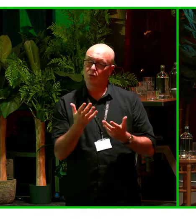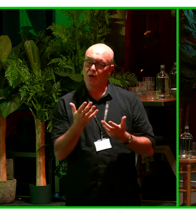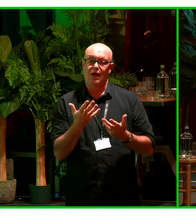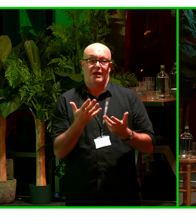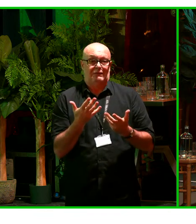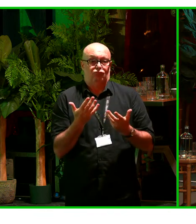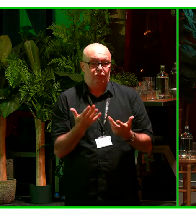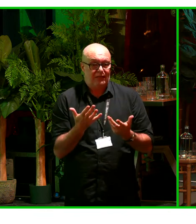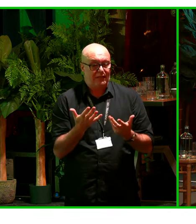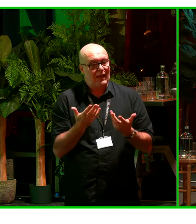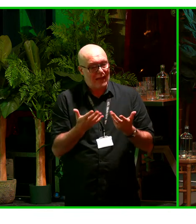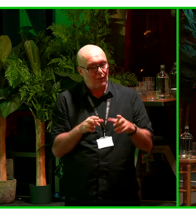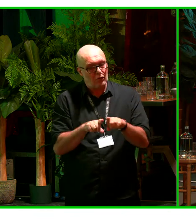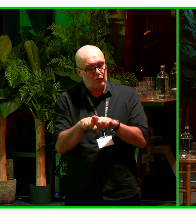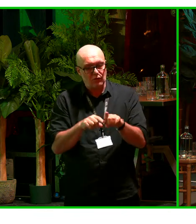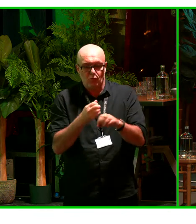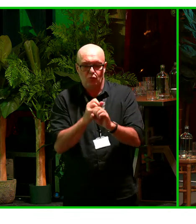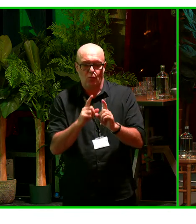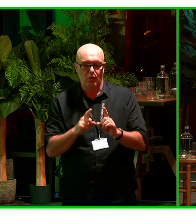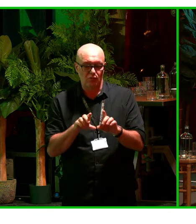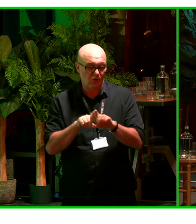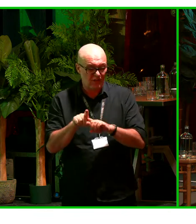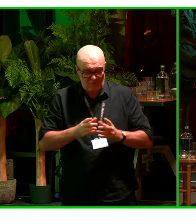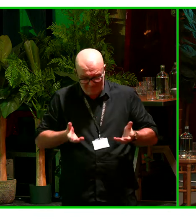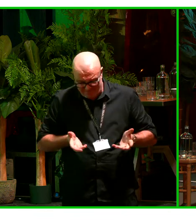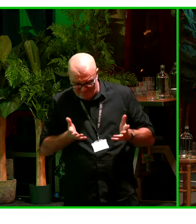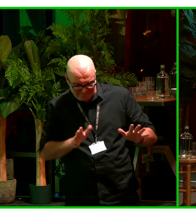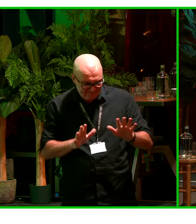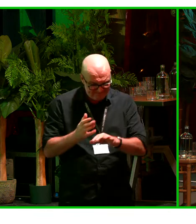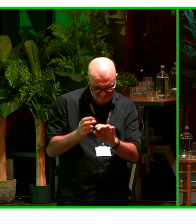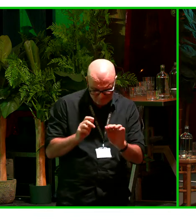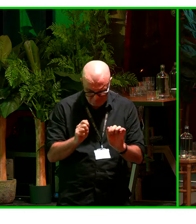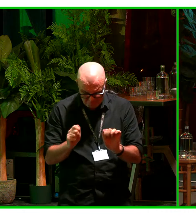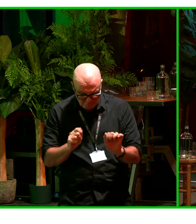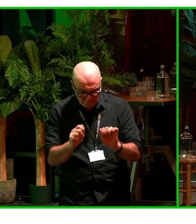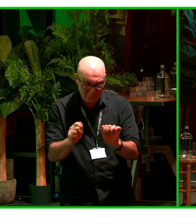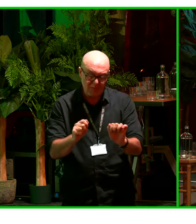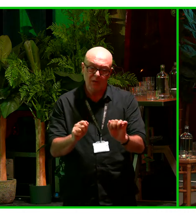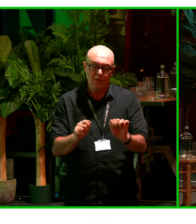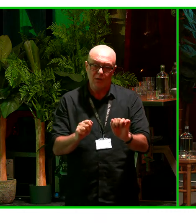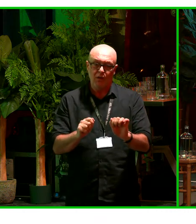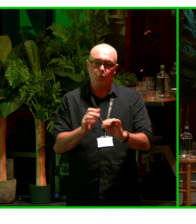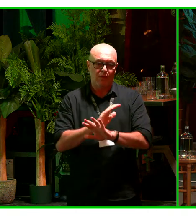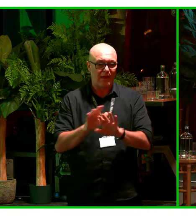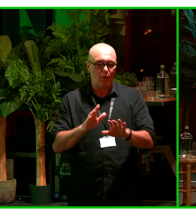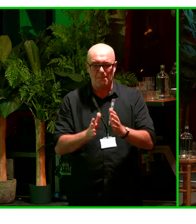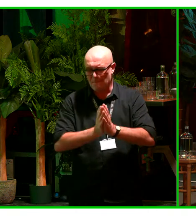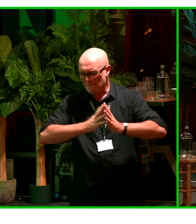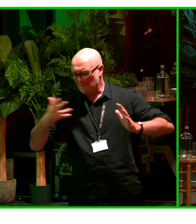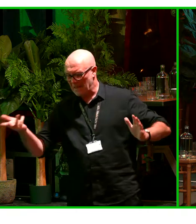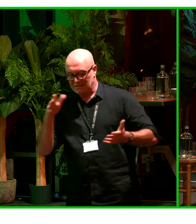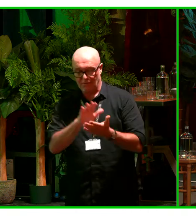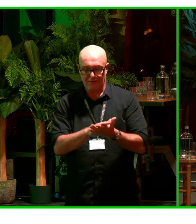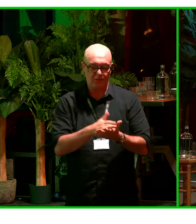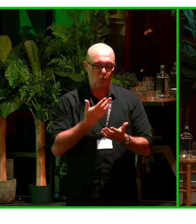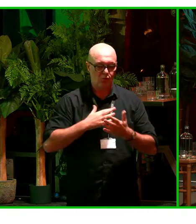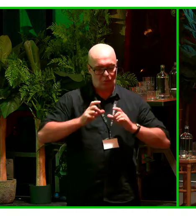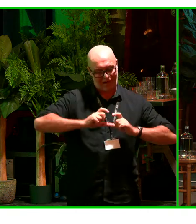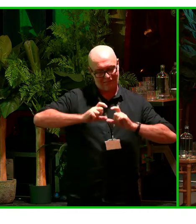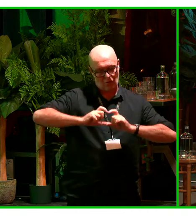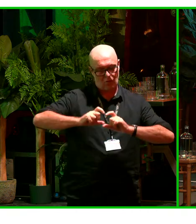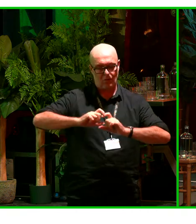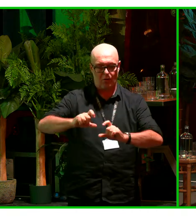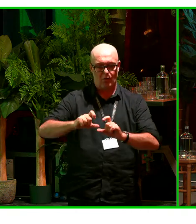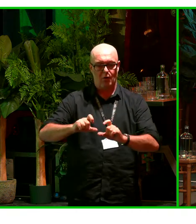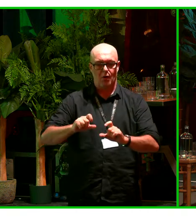do now is keep it going as long as possible without having to do a lot more investment on it. Because at the end of the day,